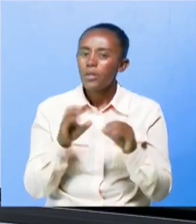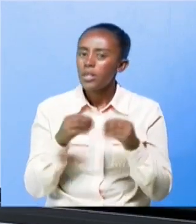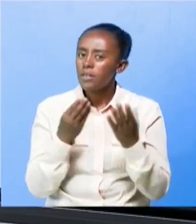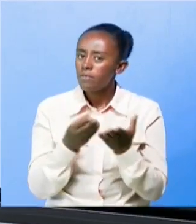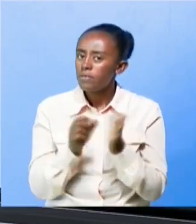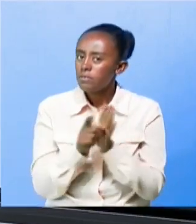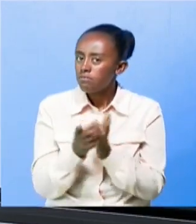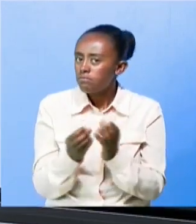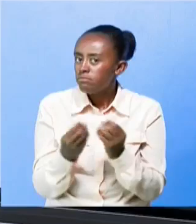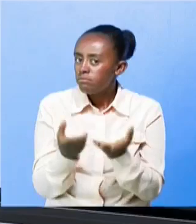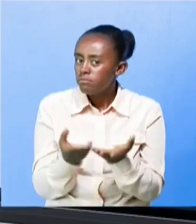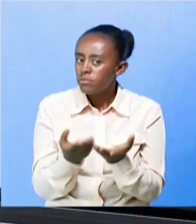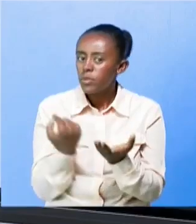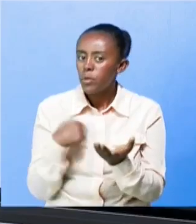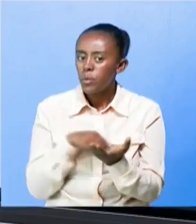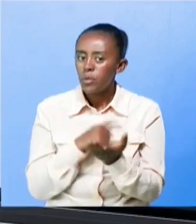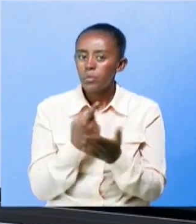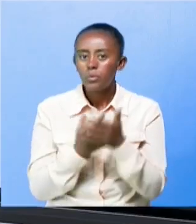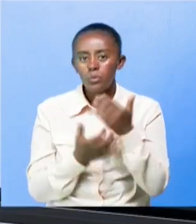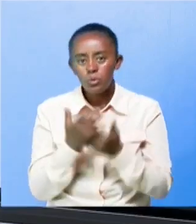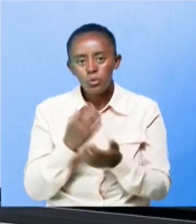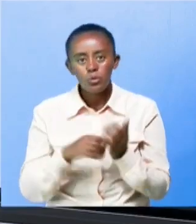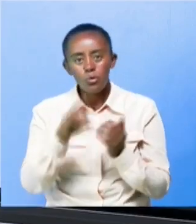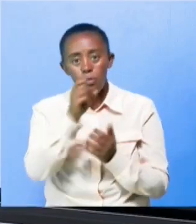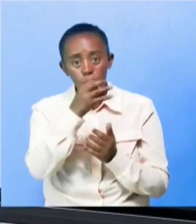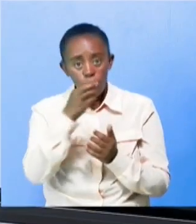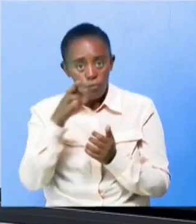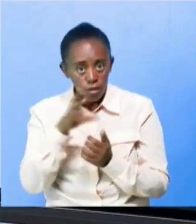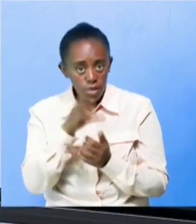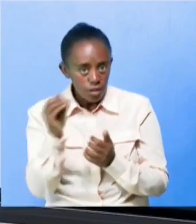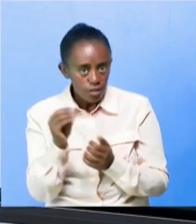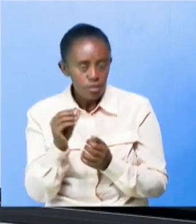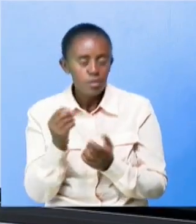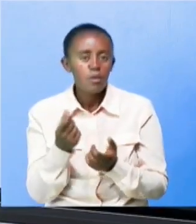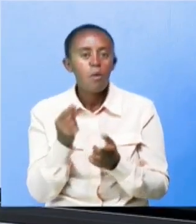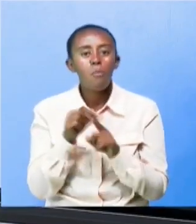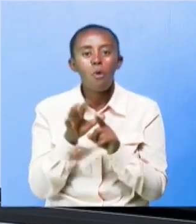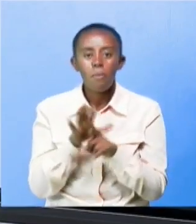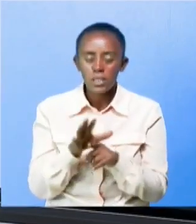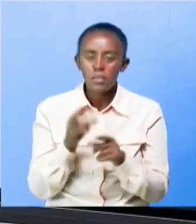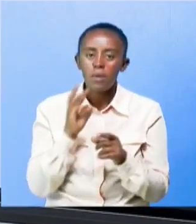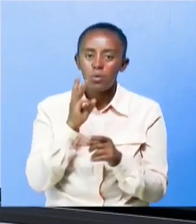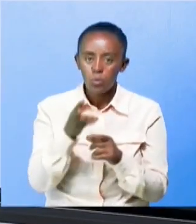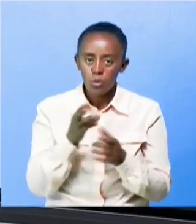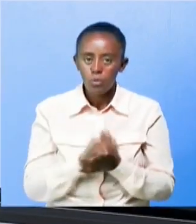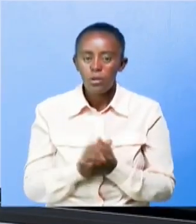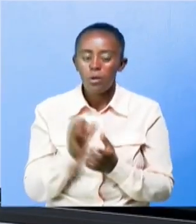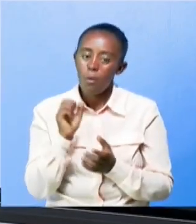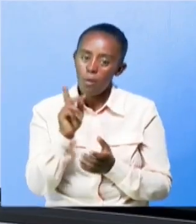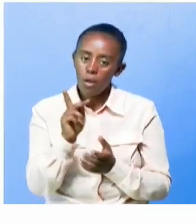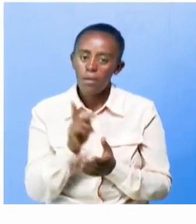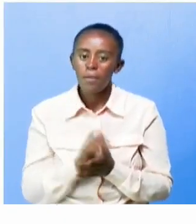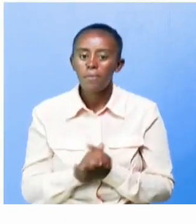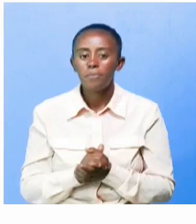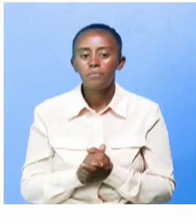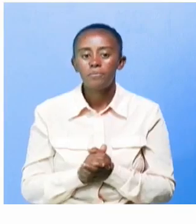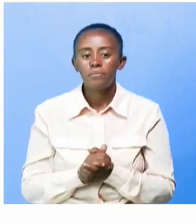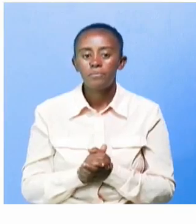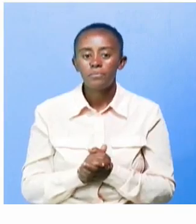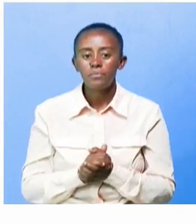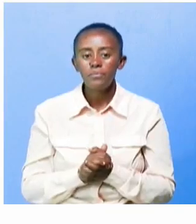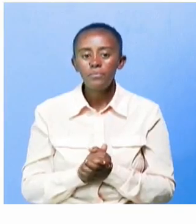example when we are talking about offers and promises by using will? Okay.